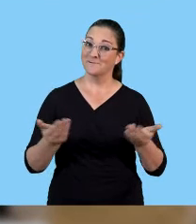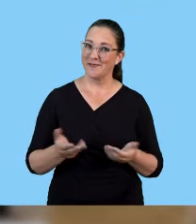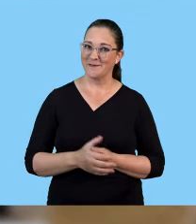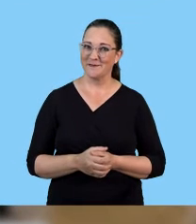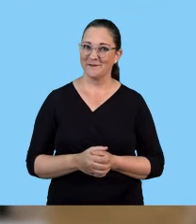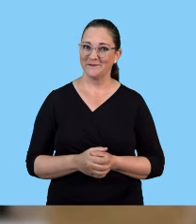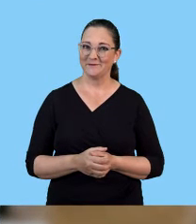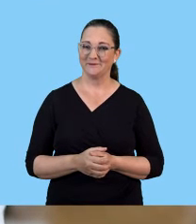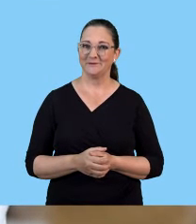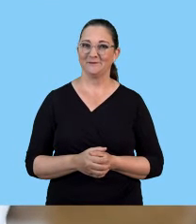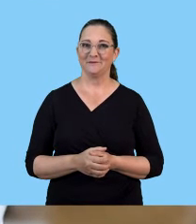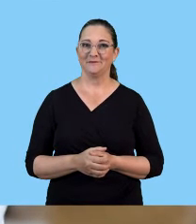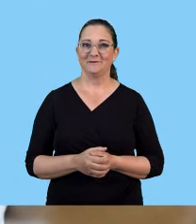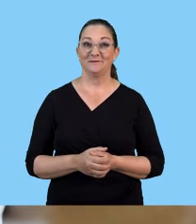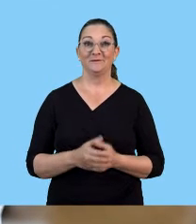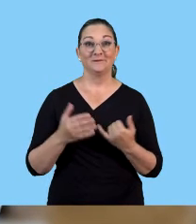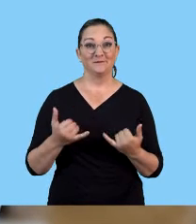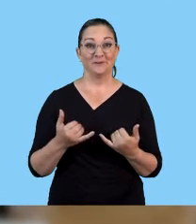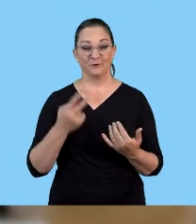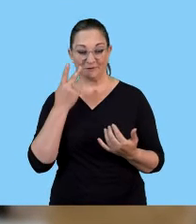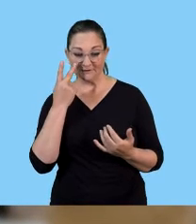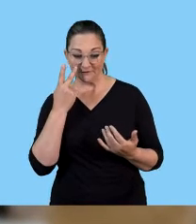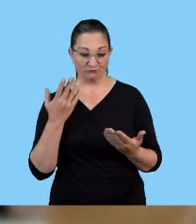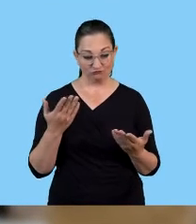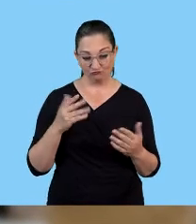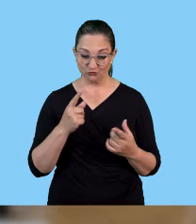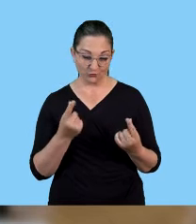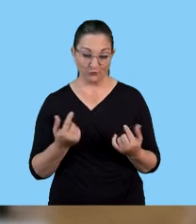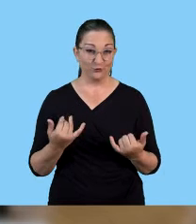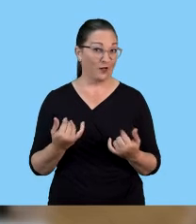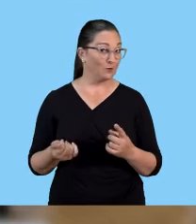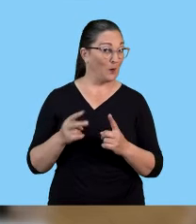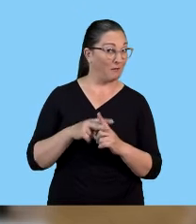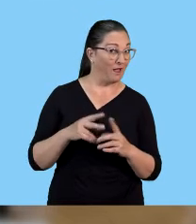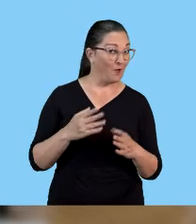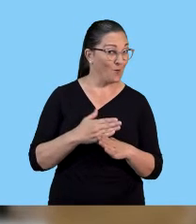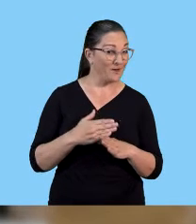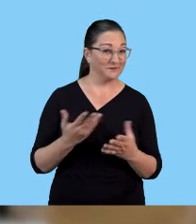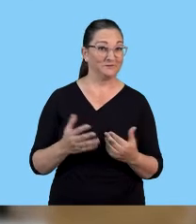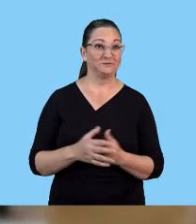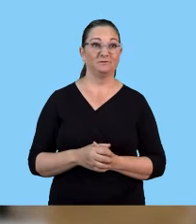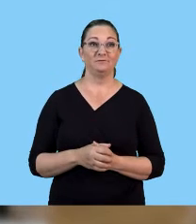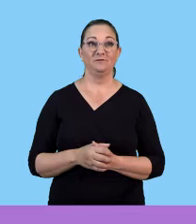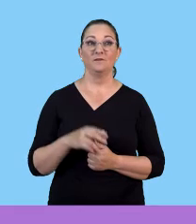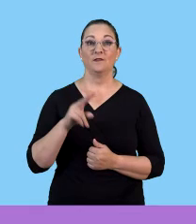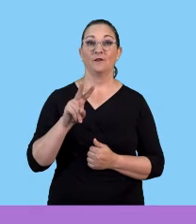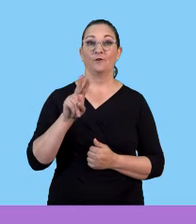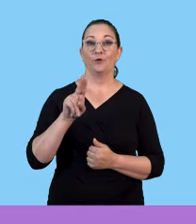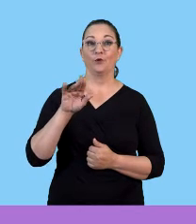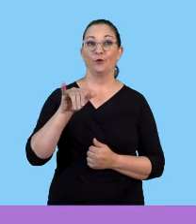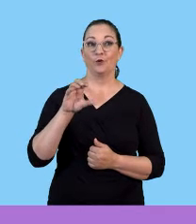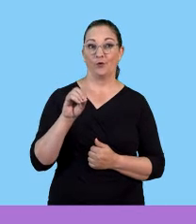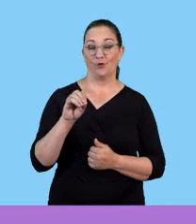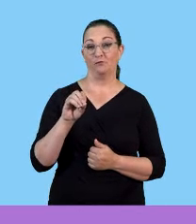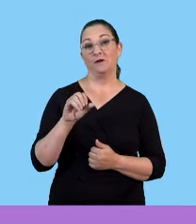And welcome back, everyone, from a much-deserved rest. Let's pick up where I left off. We're doing some application now. So,